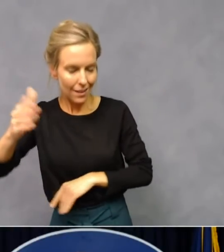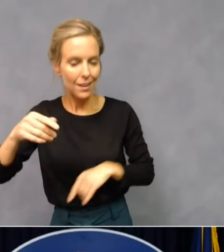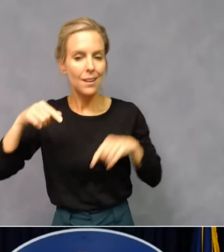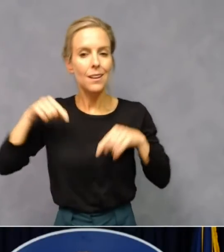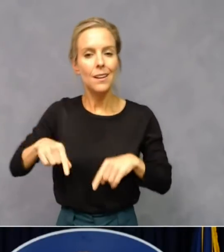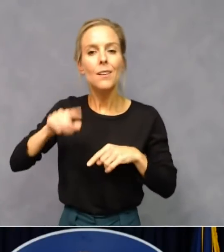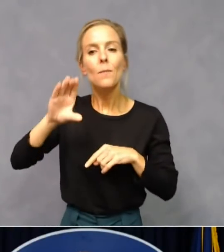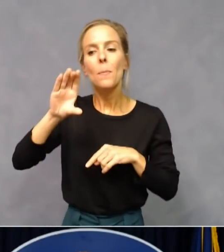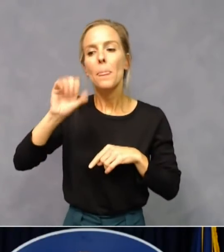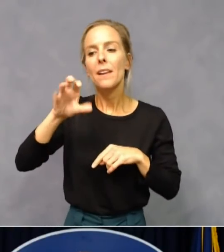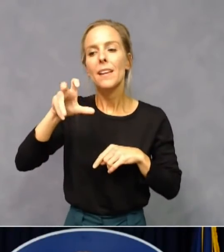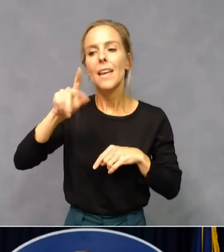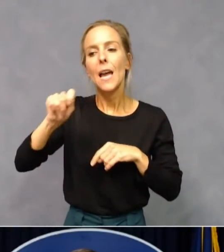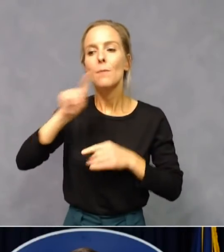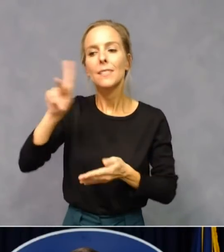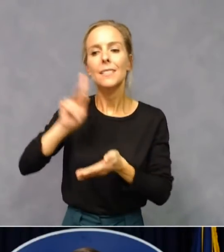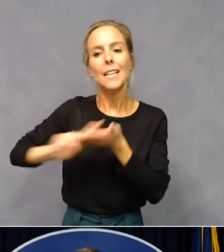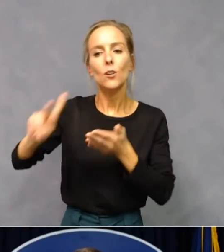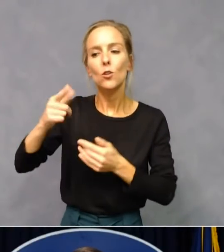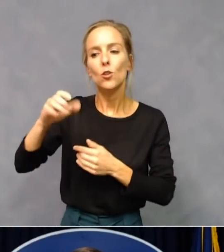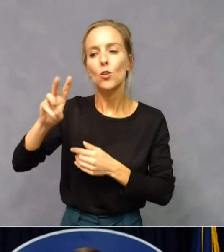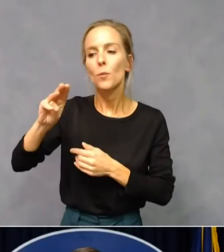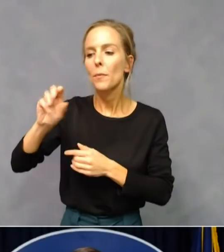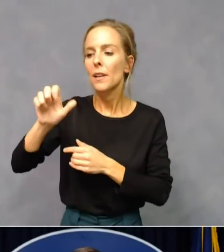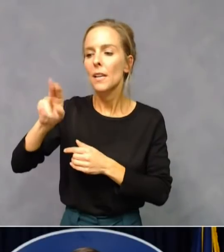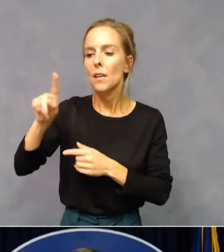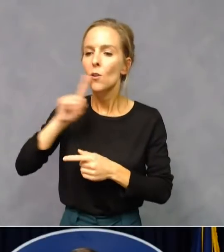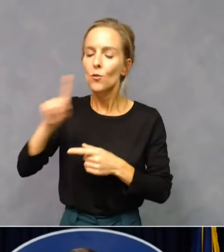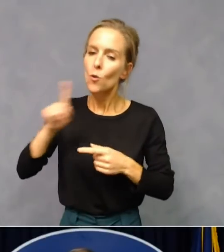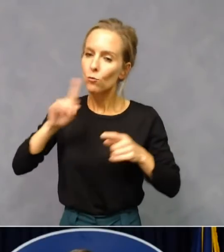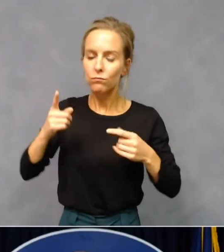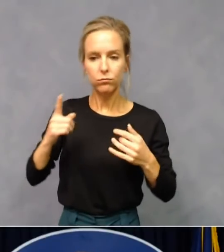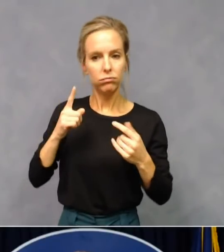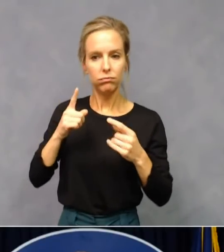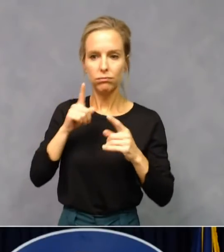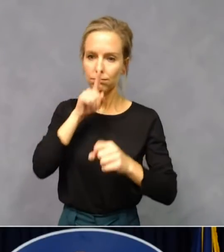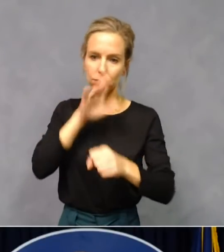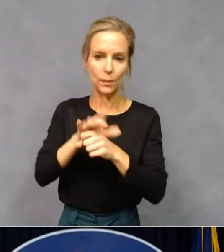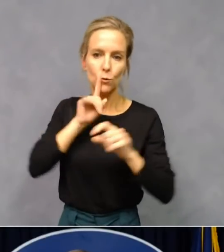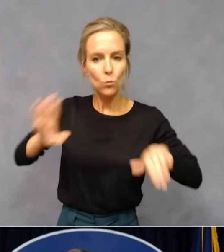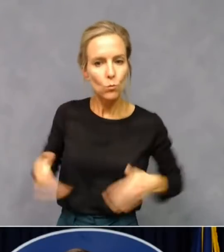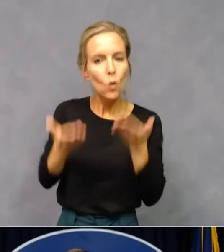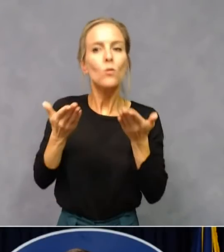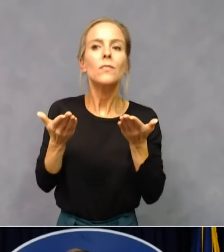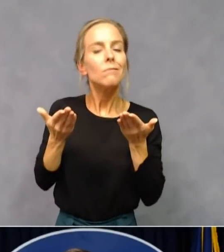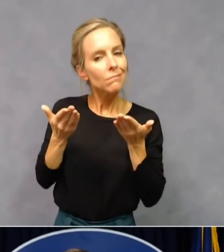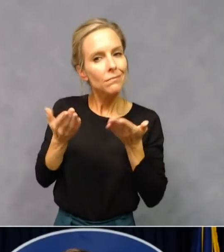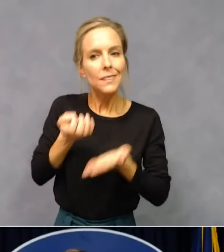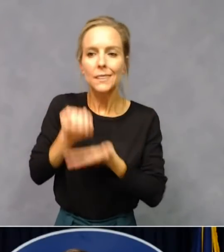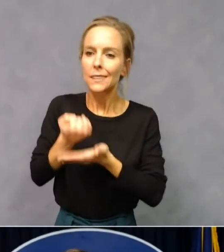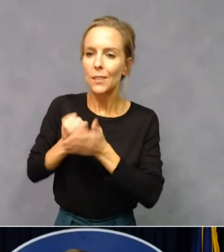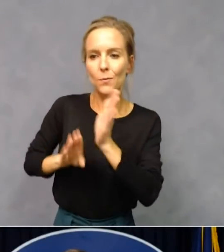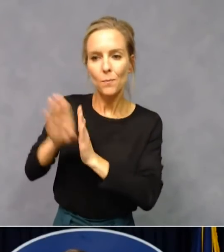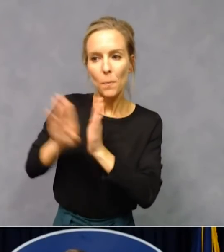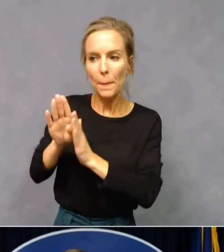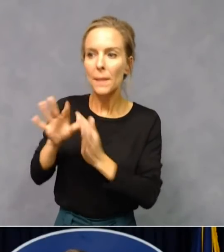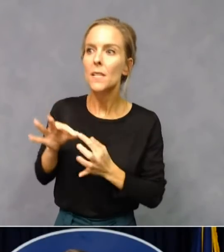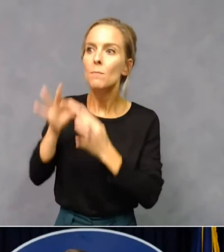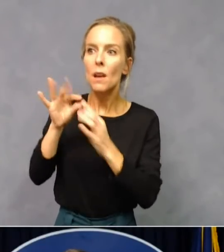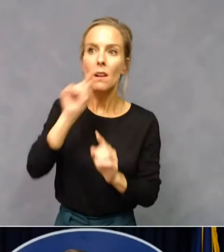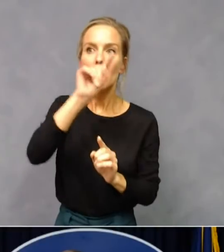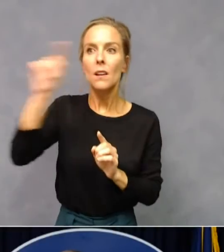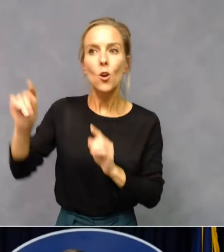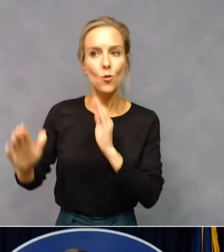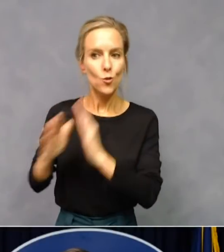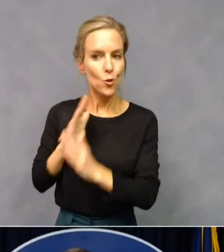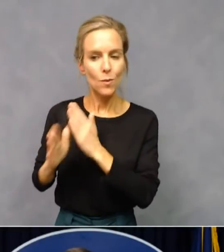are committed to the values of promoting economic development in communities that haven't received the share of